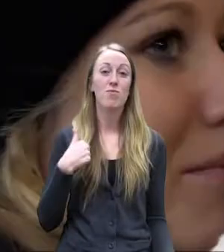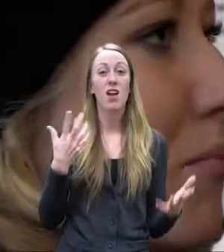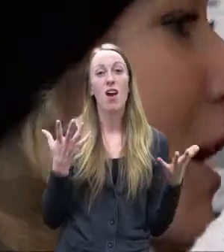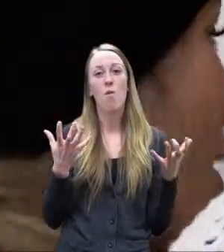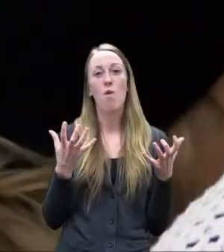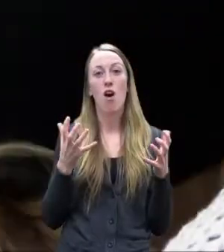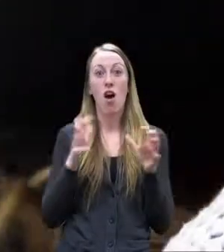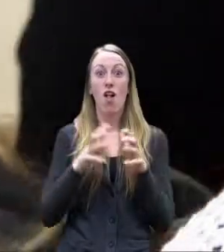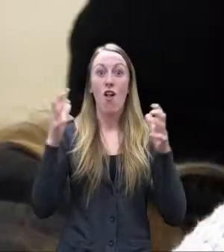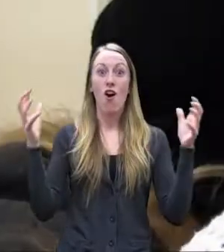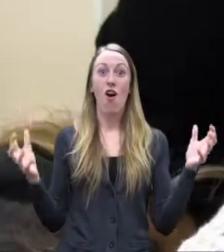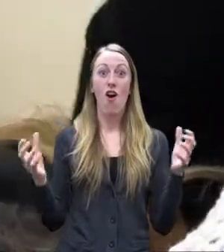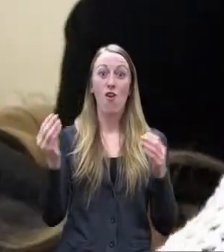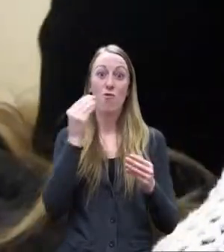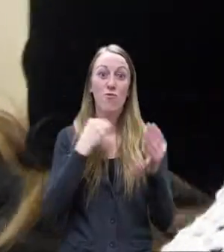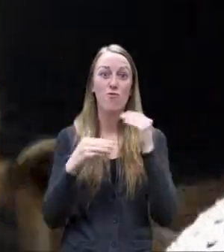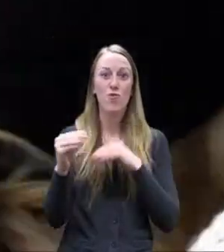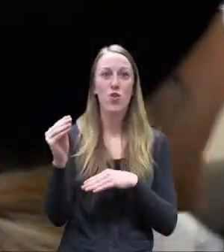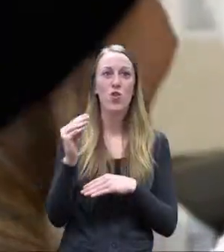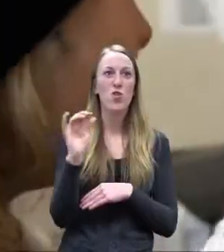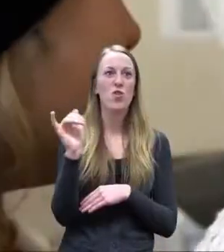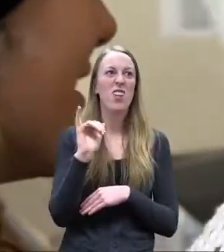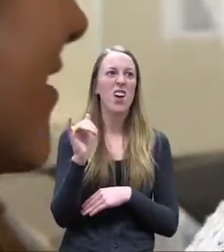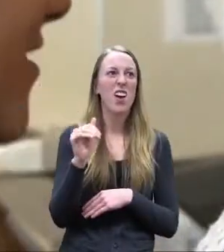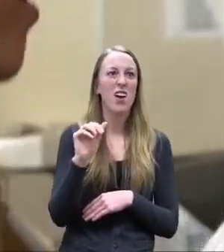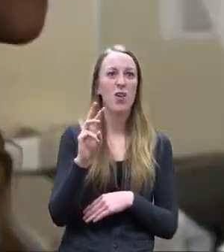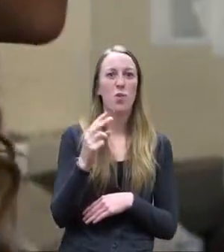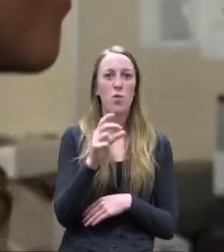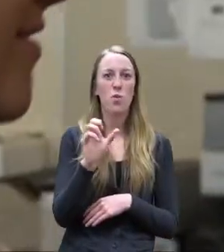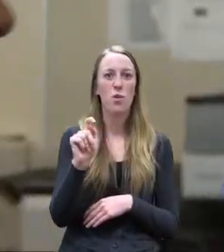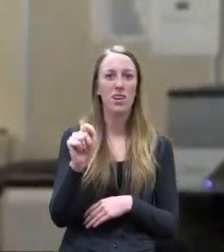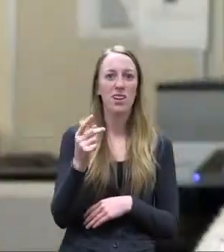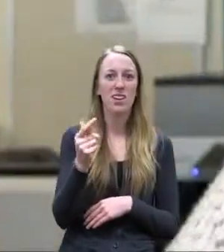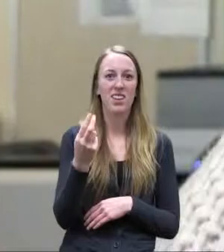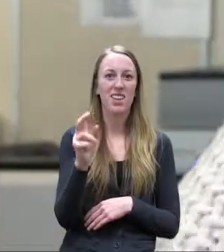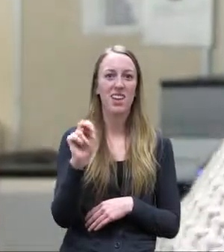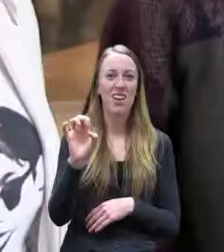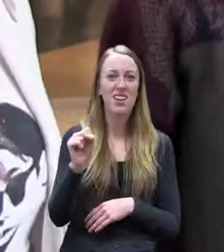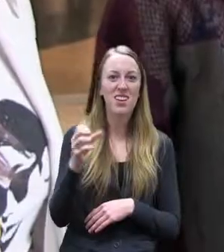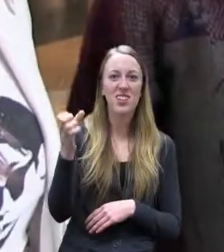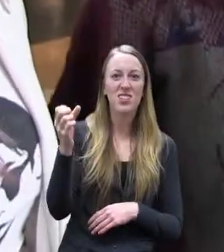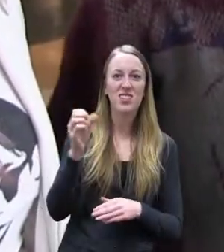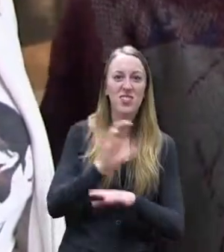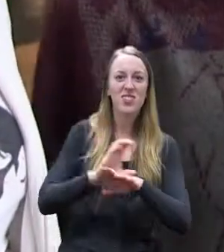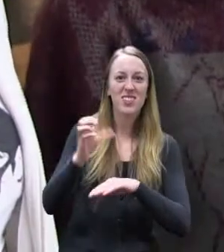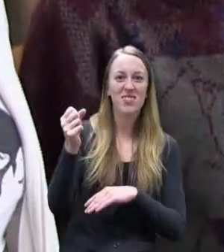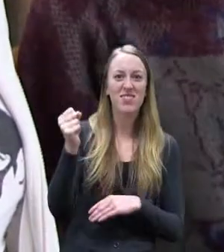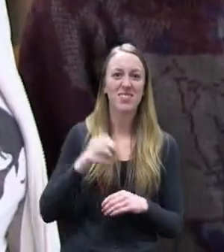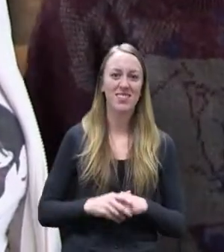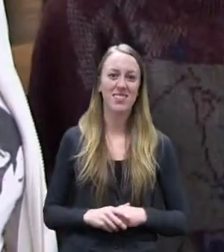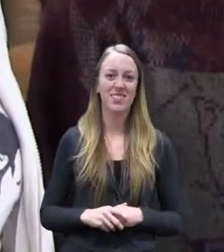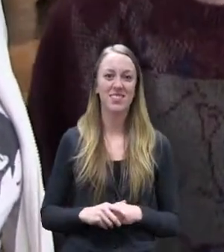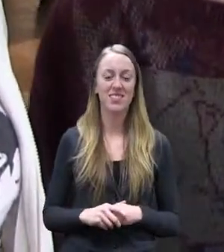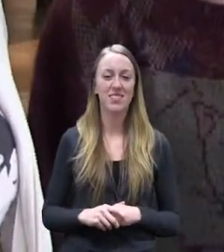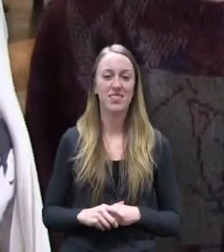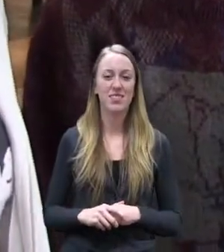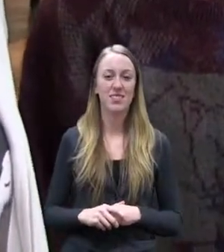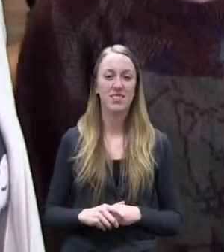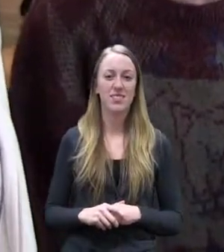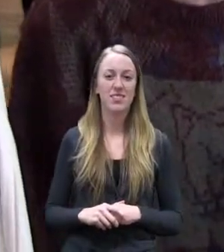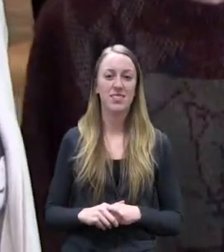I want a lot of food like wheat thins and chocolate milk because food is my favorite. Jessica, what do you want for